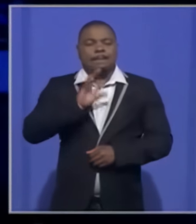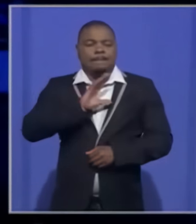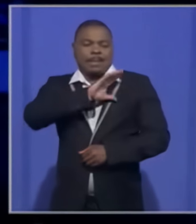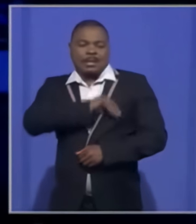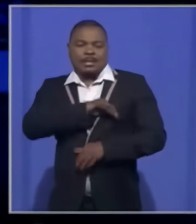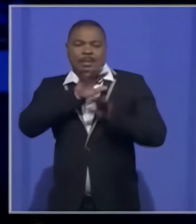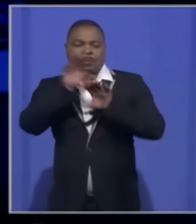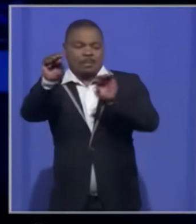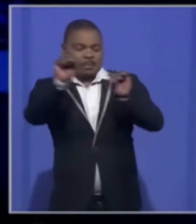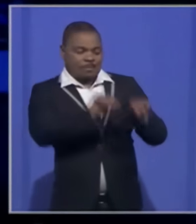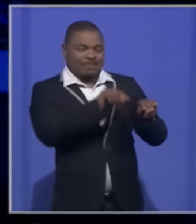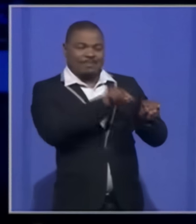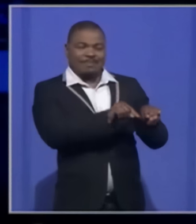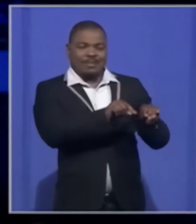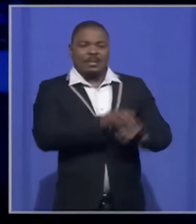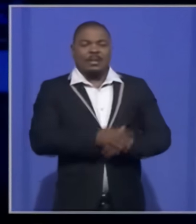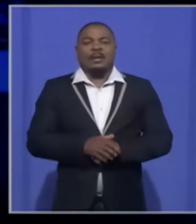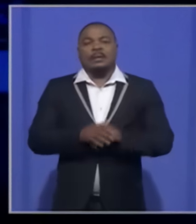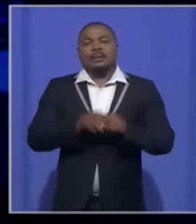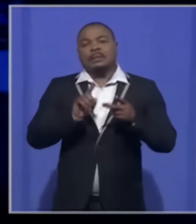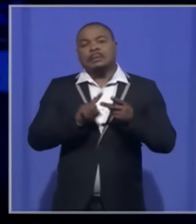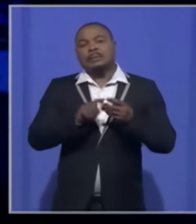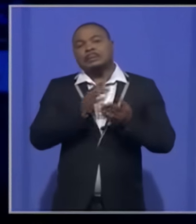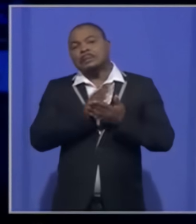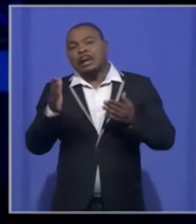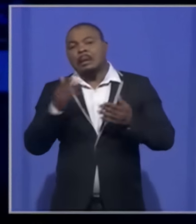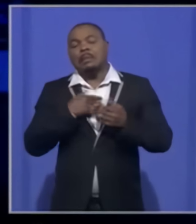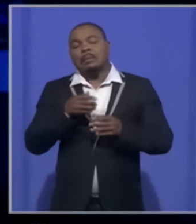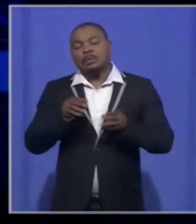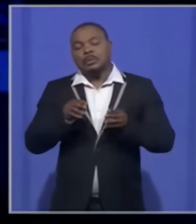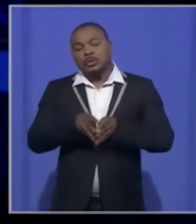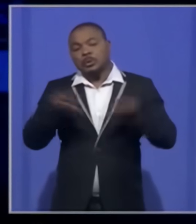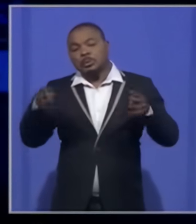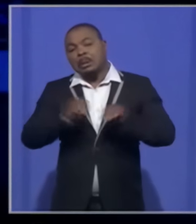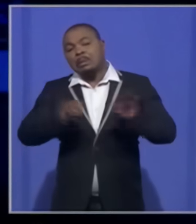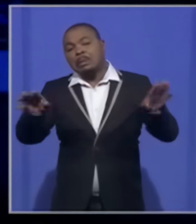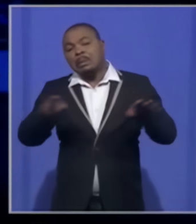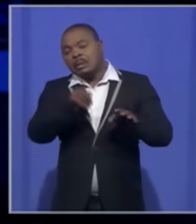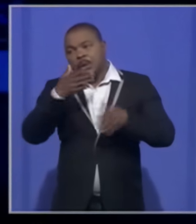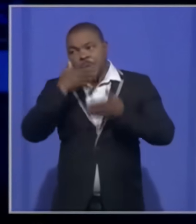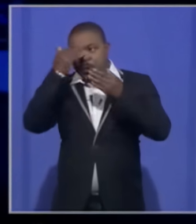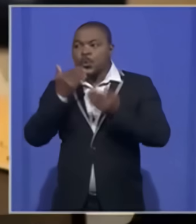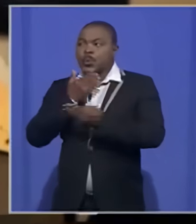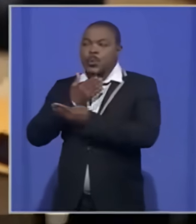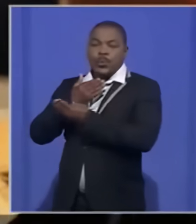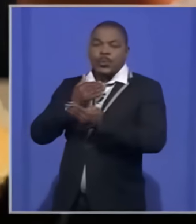eo ya Sudan Borwa. Ditaba tsena di hlahelletse mehloding e sa tsebahatswang.